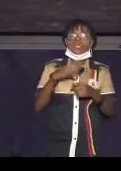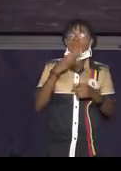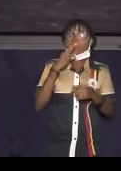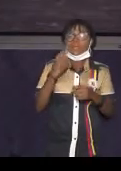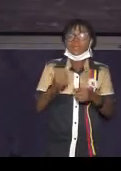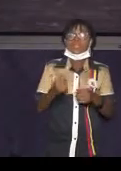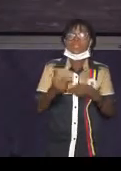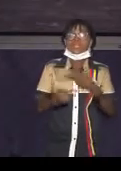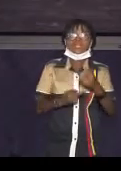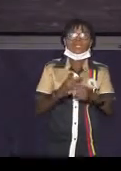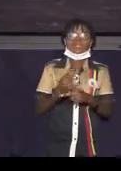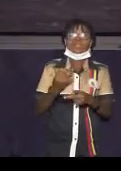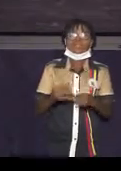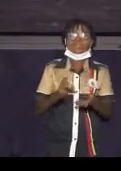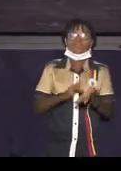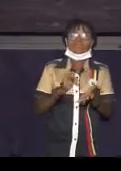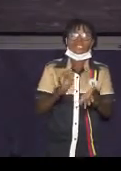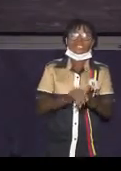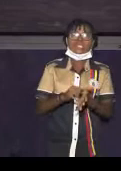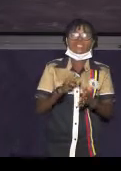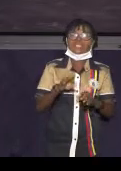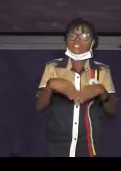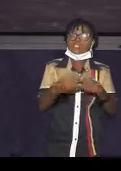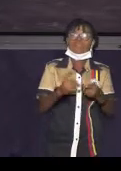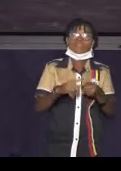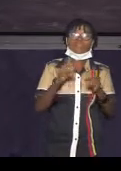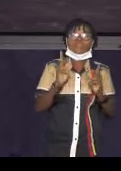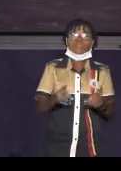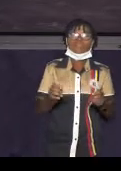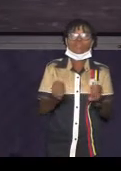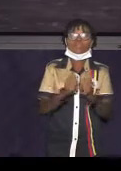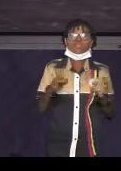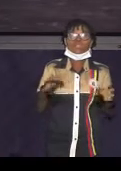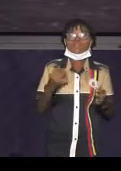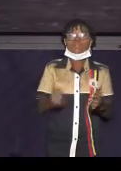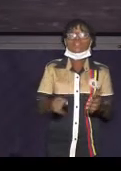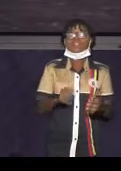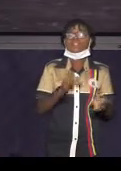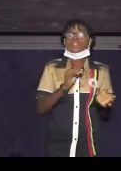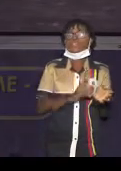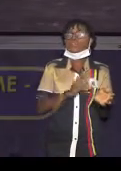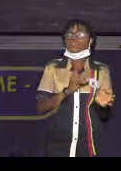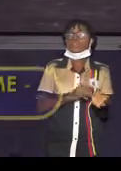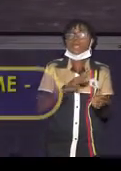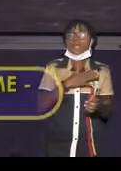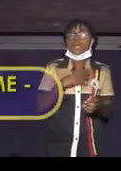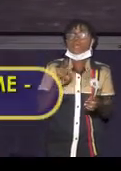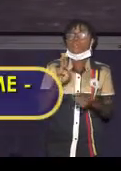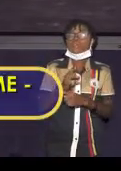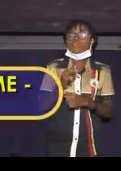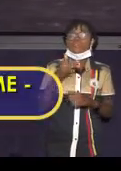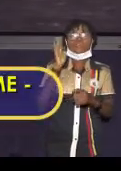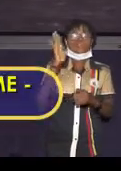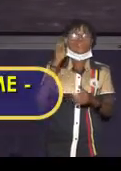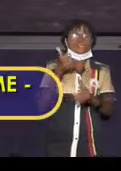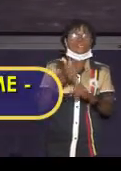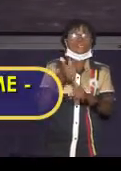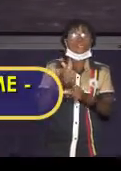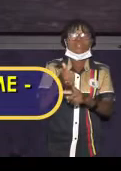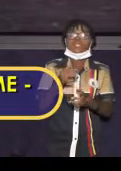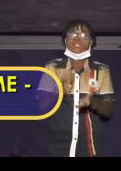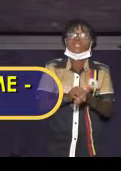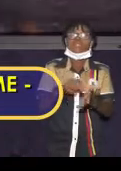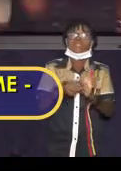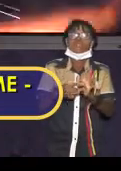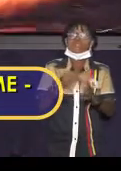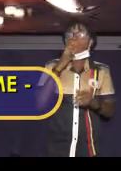drug given to a person without doctor's prescription, and you use it on your own will. That means you have abused